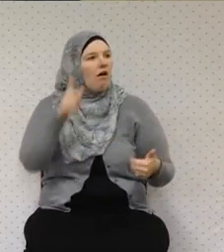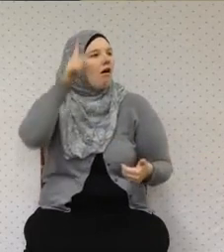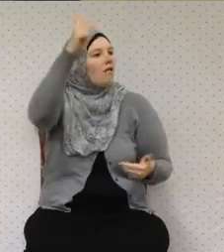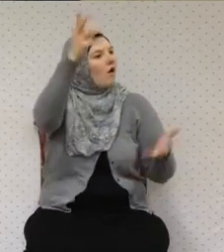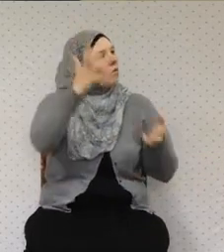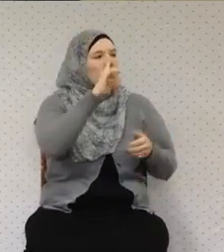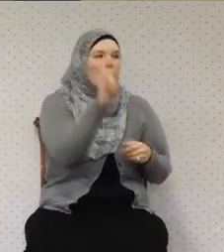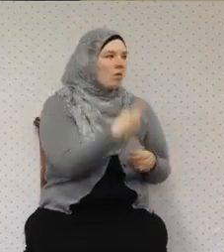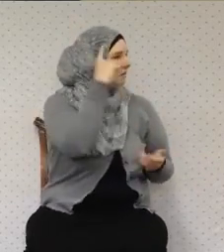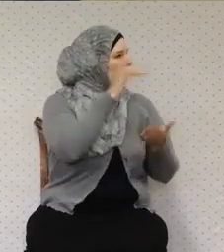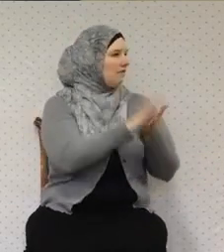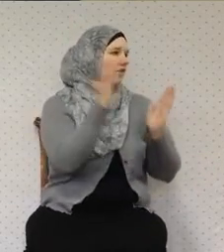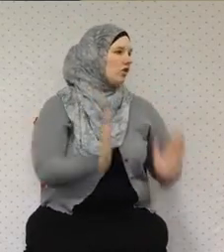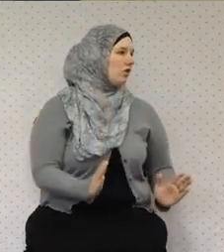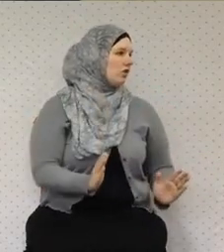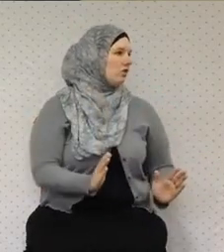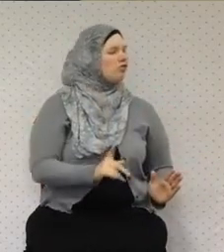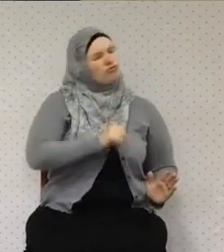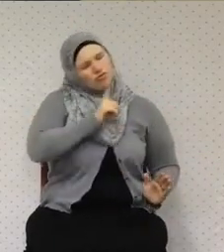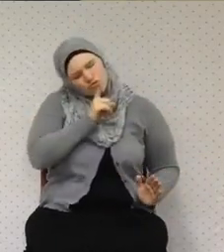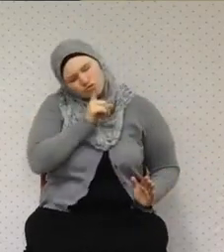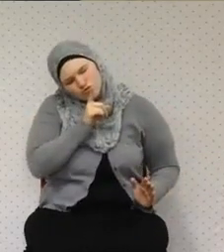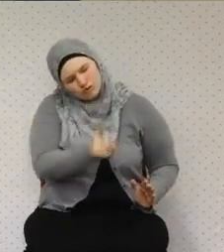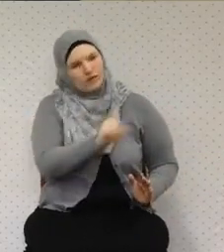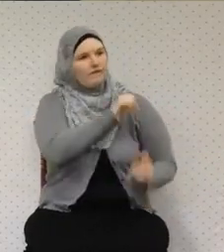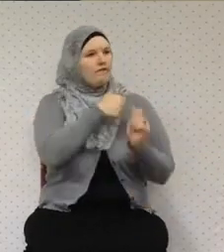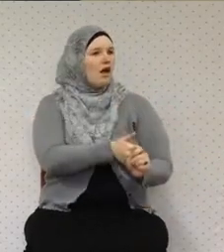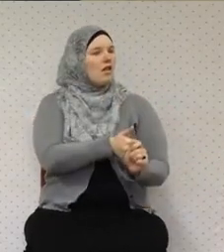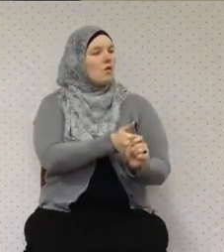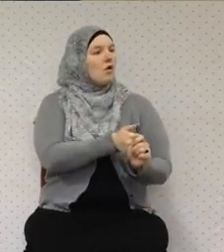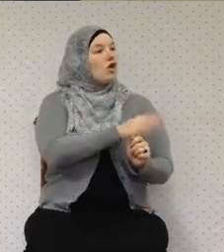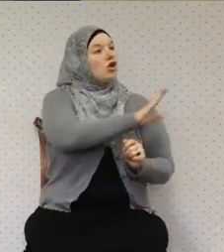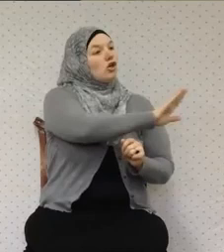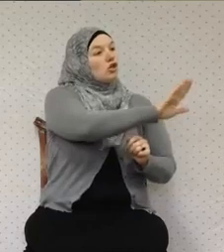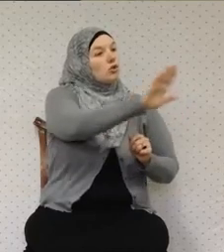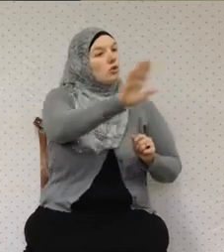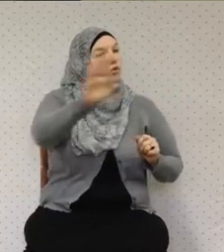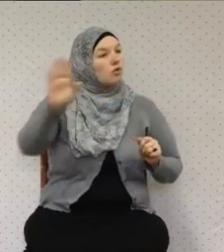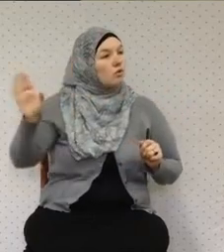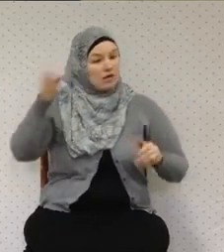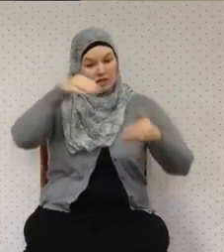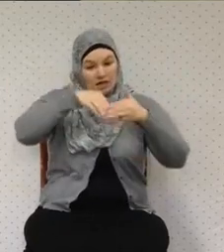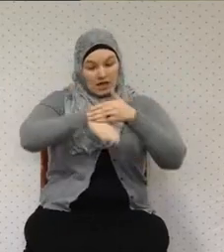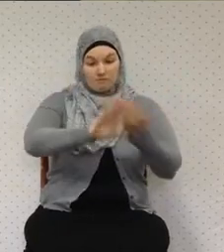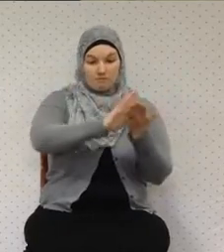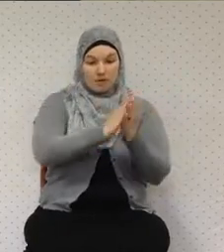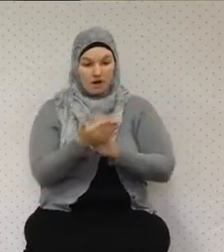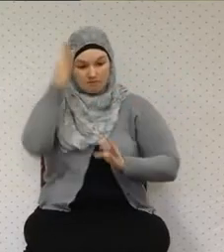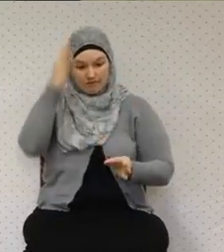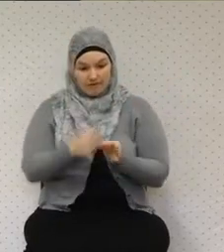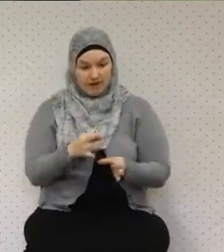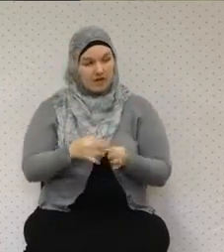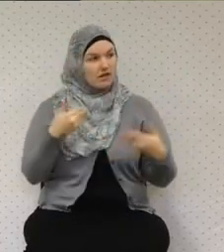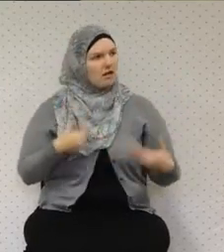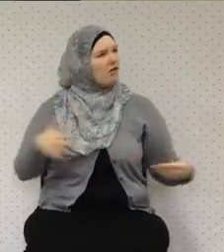wa ta'ala wants the believer to truly submit, turn your entry into Islam